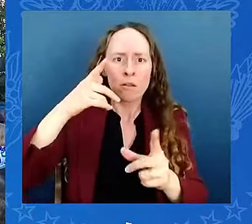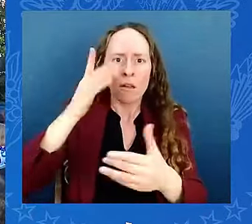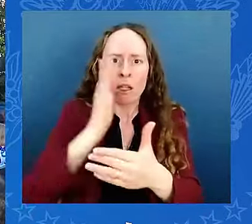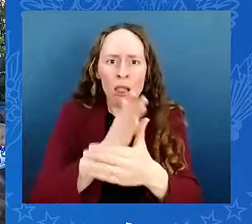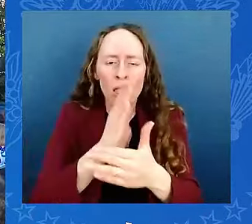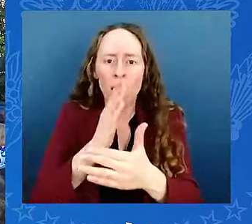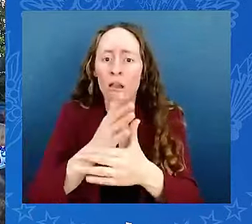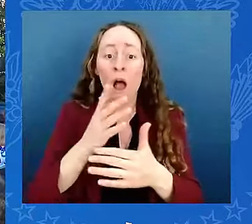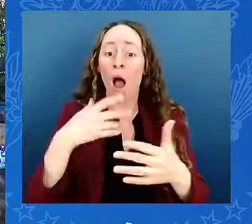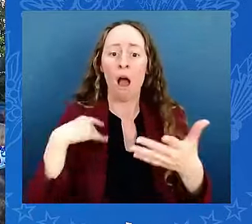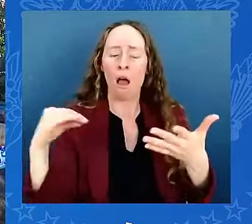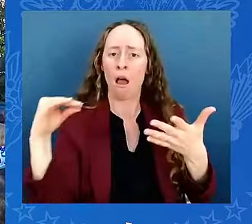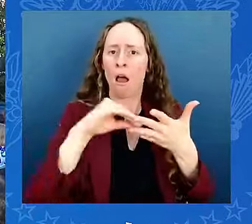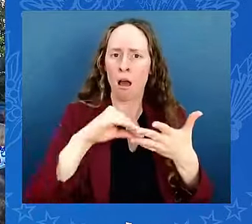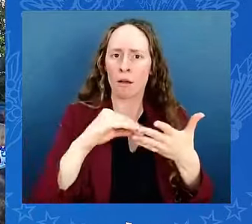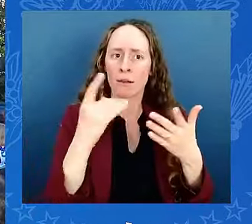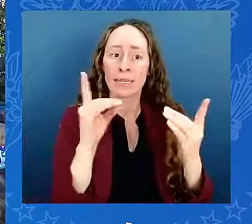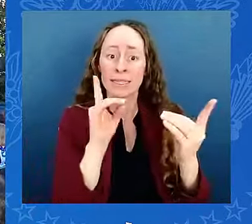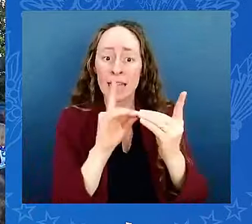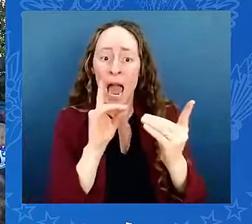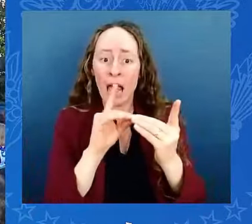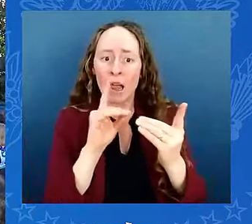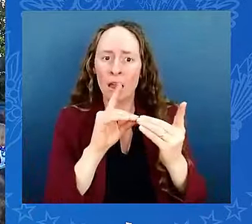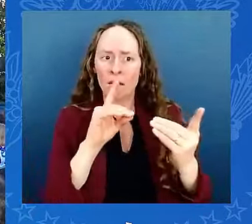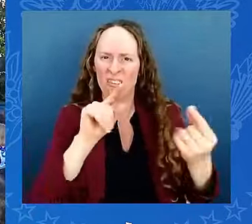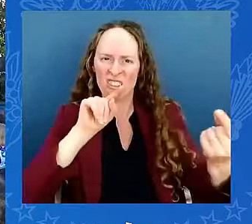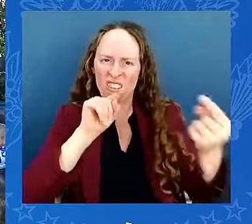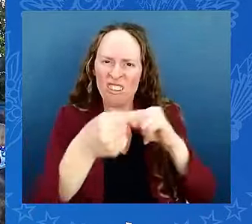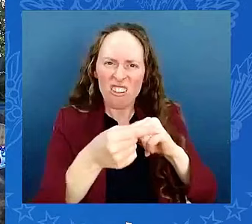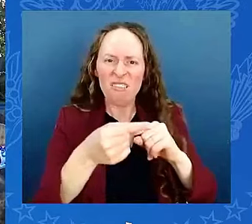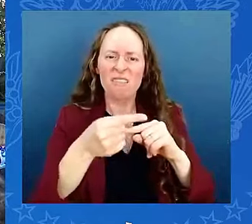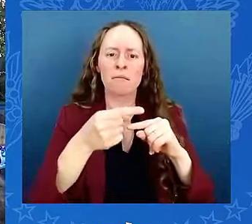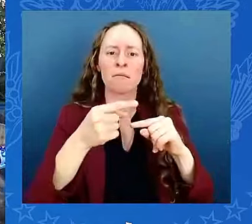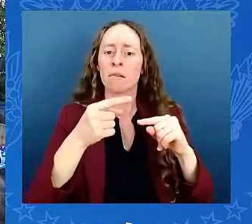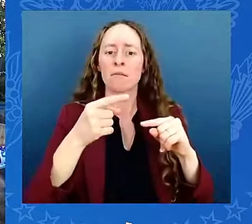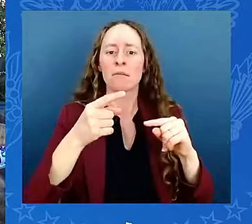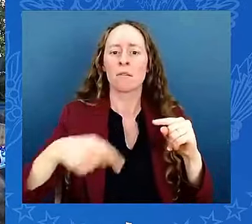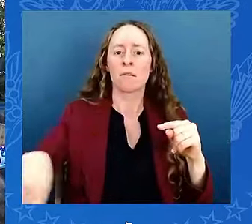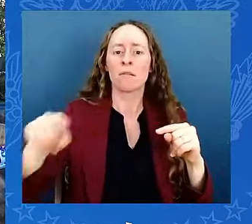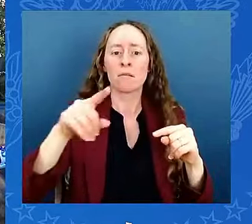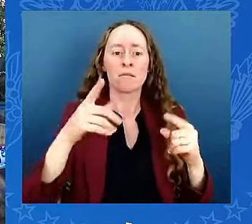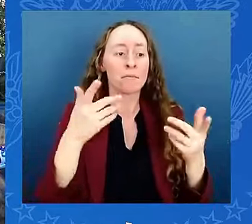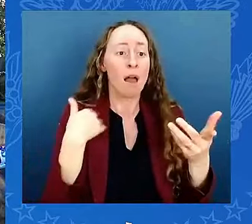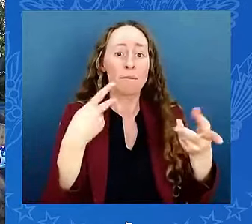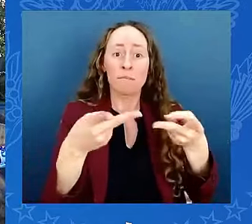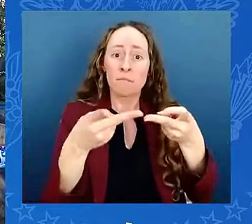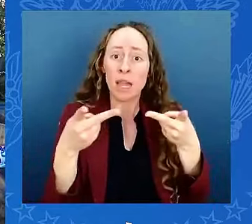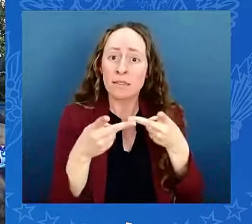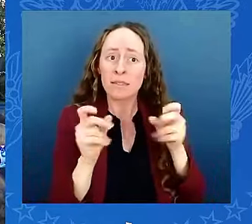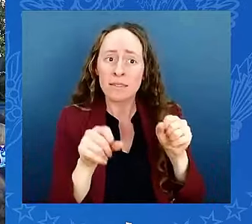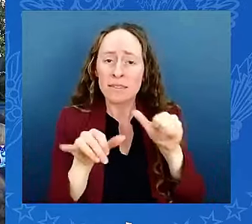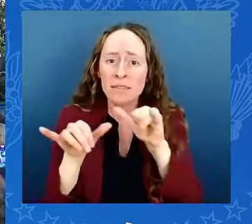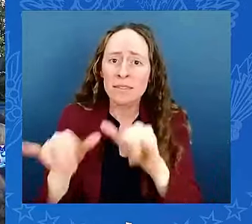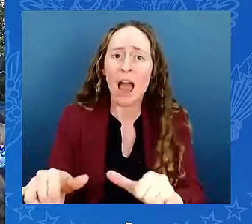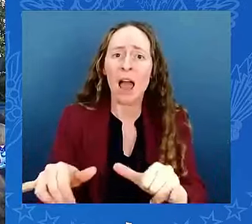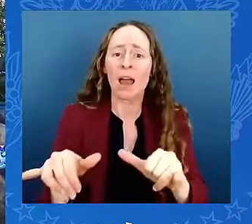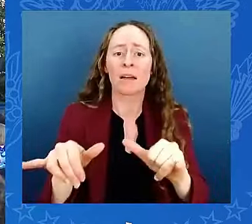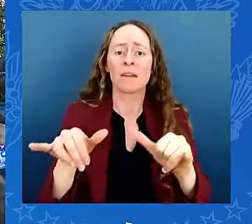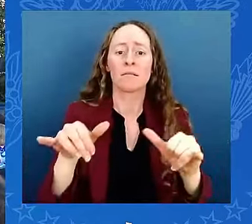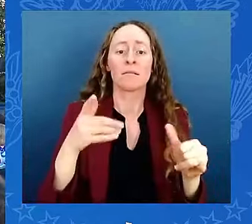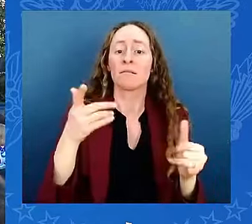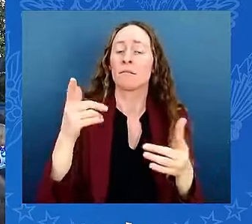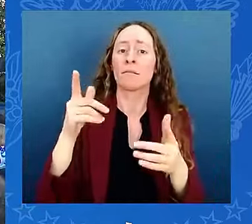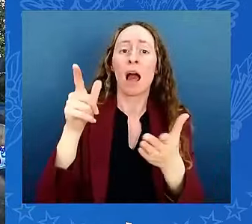provisions on housing, legal assistance, economic justice,